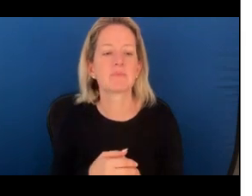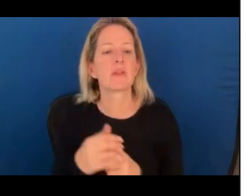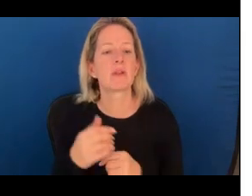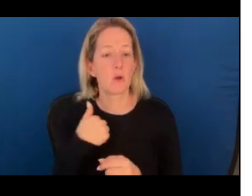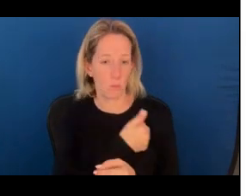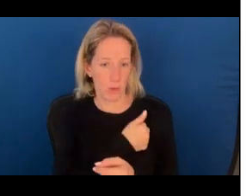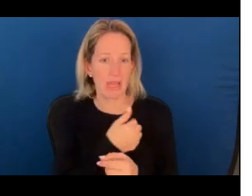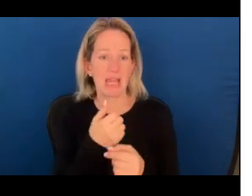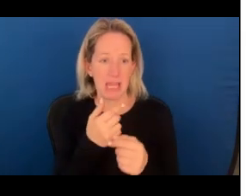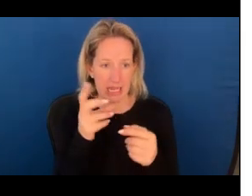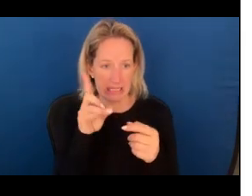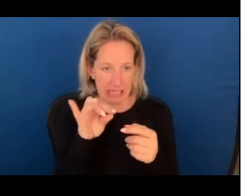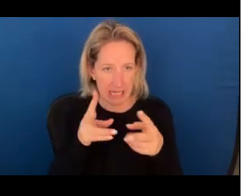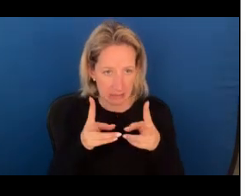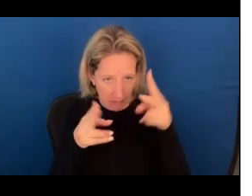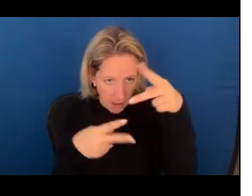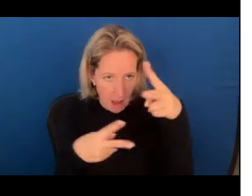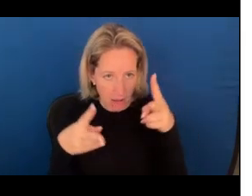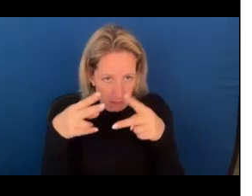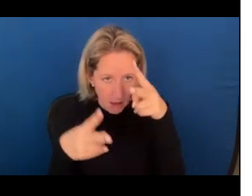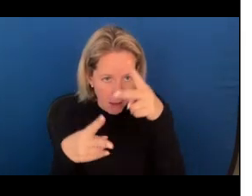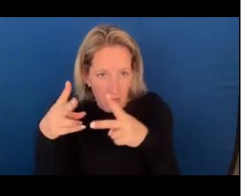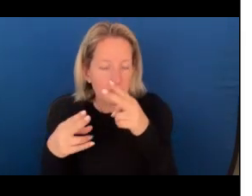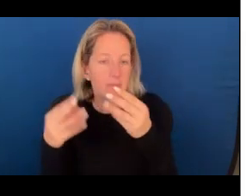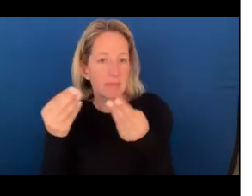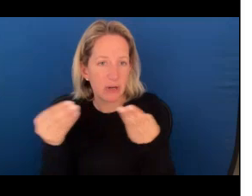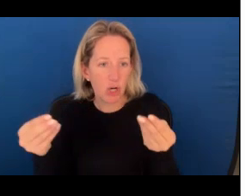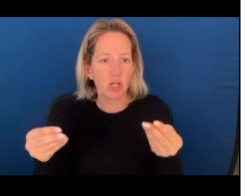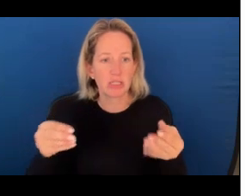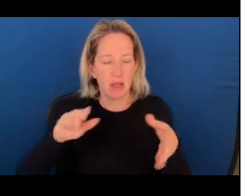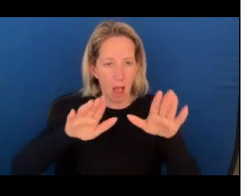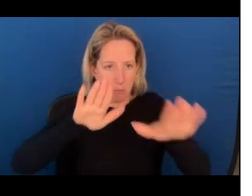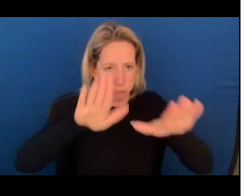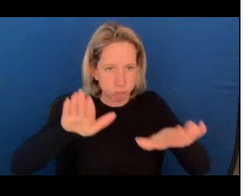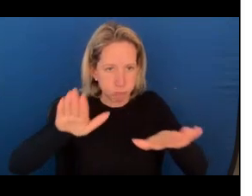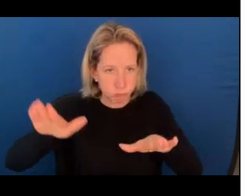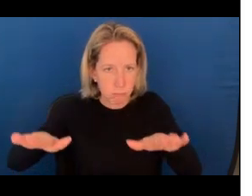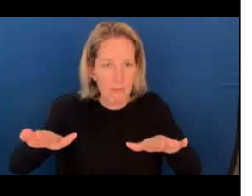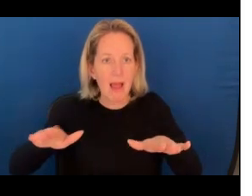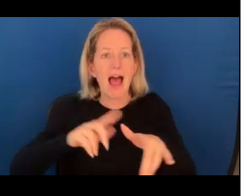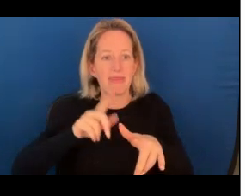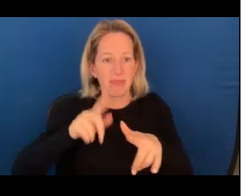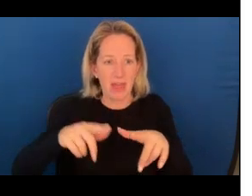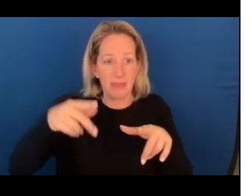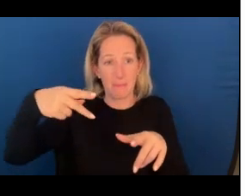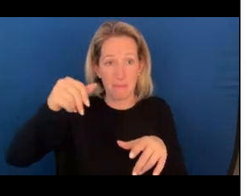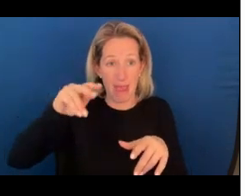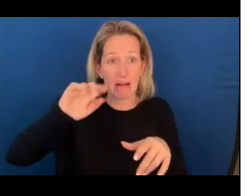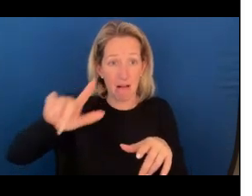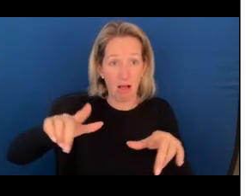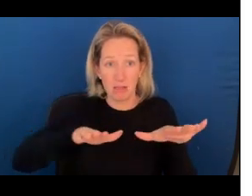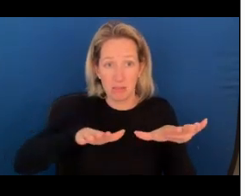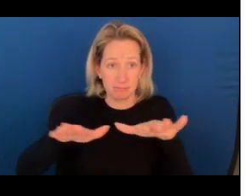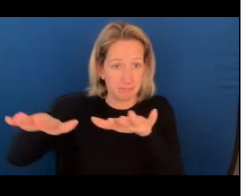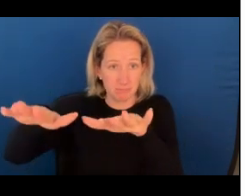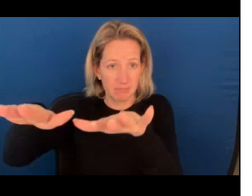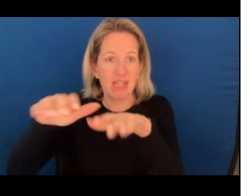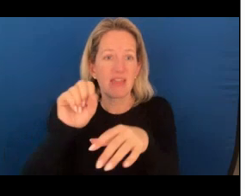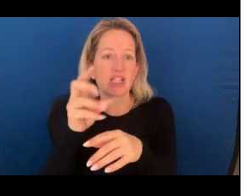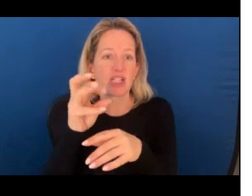cut out little swatches of each of these materials, we affixed them onto panels, and then we deployed those panels out into the intertidal in the salt